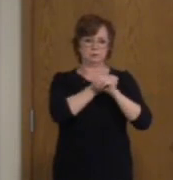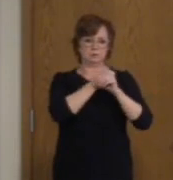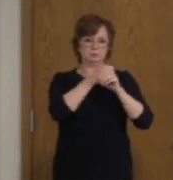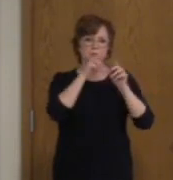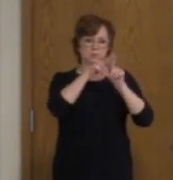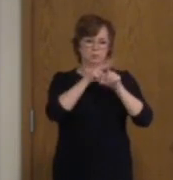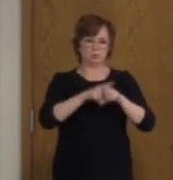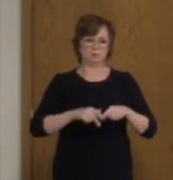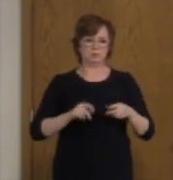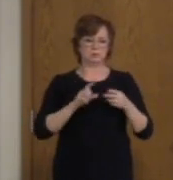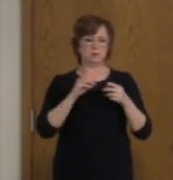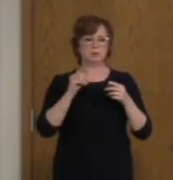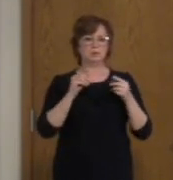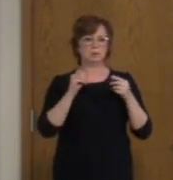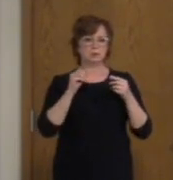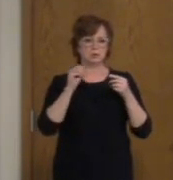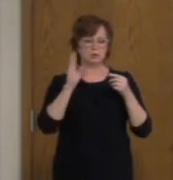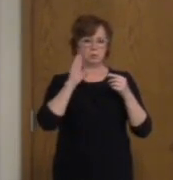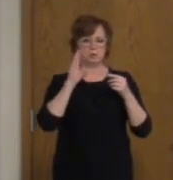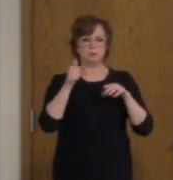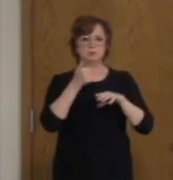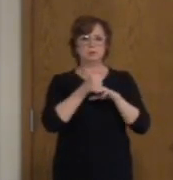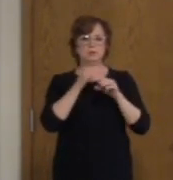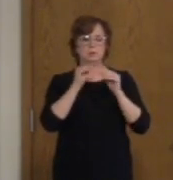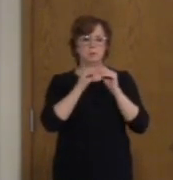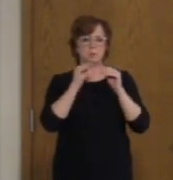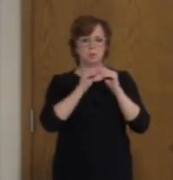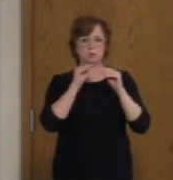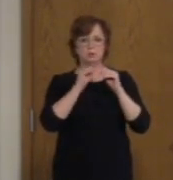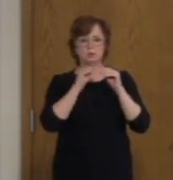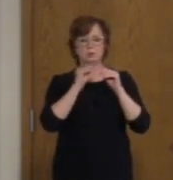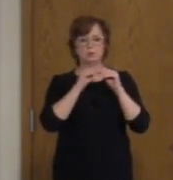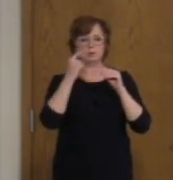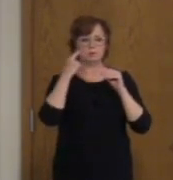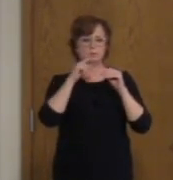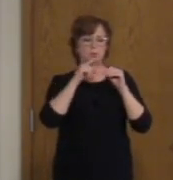on positive and negative tests to support Regina through this surge.